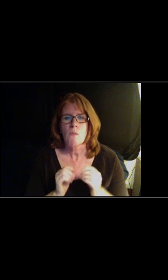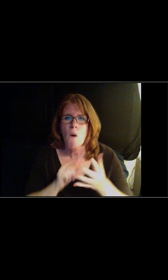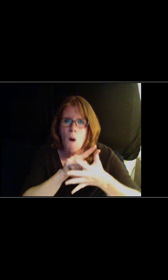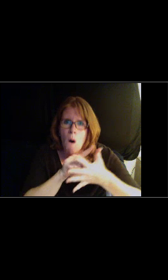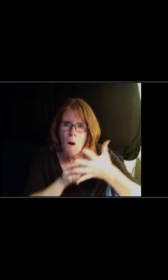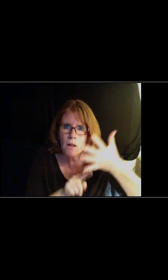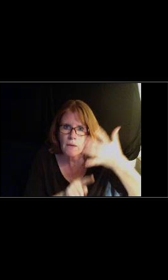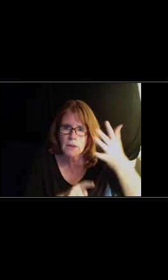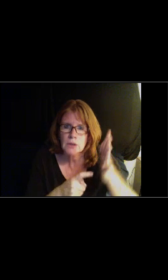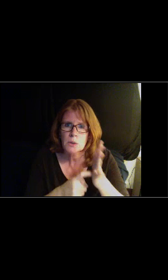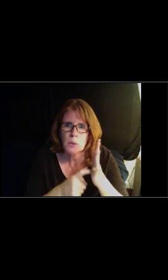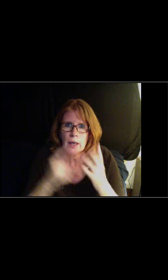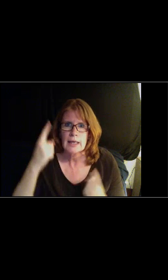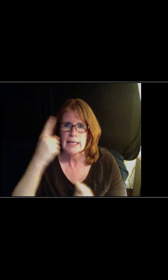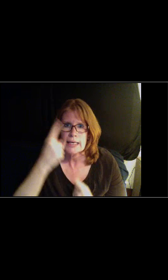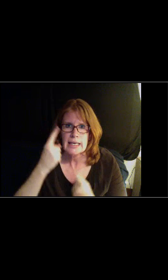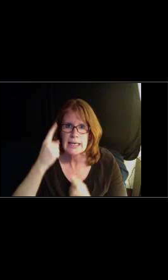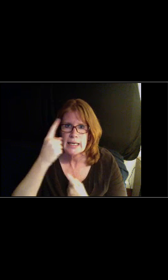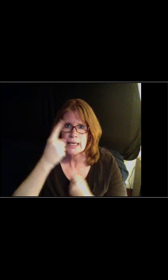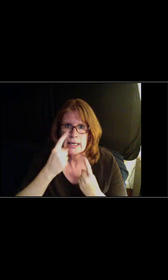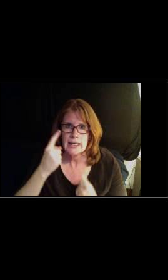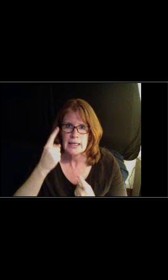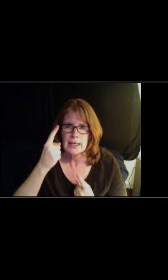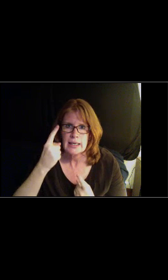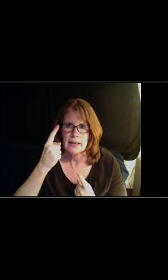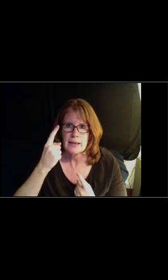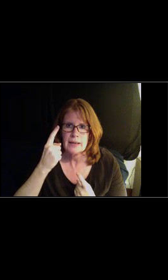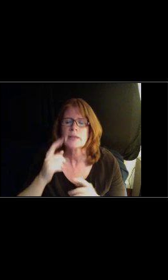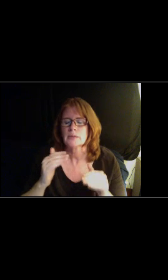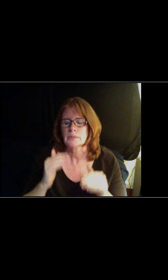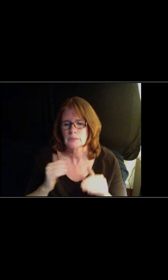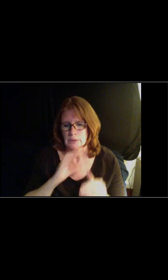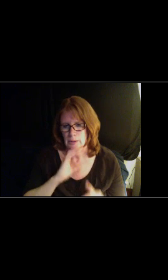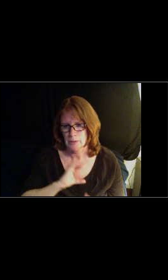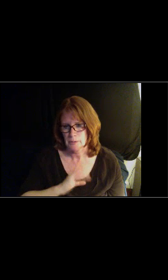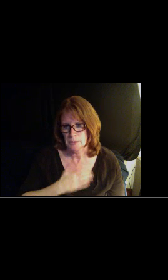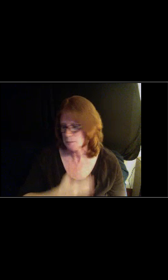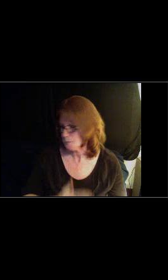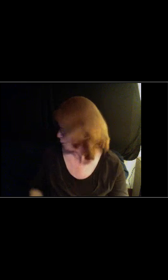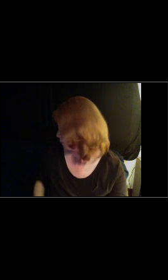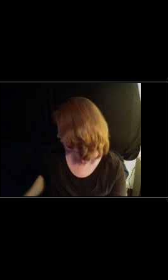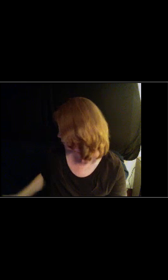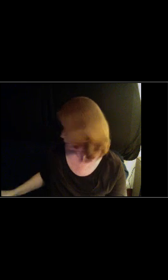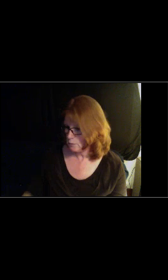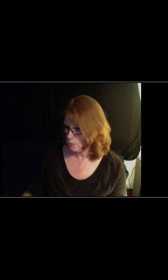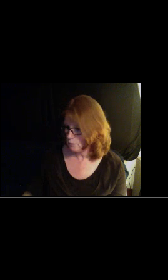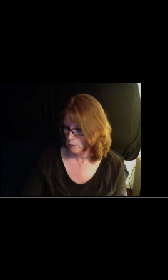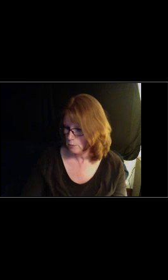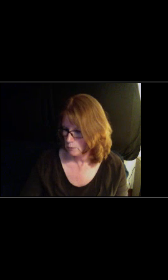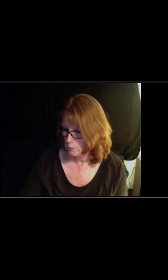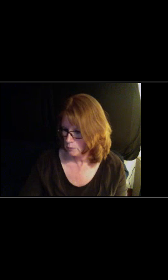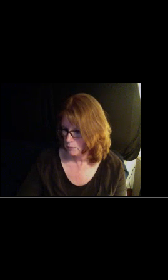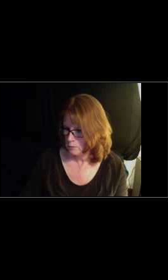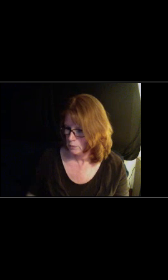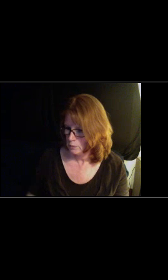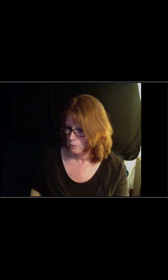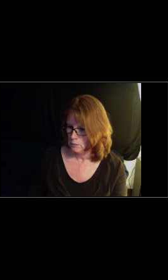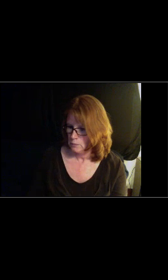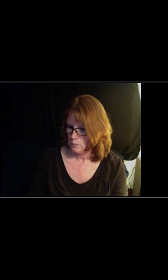at the responsibilities and the responsibilities of all these individuals. So all of these pieces here in normative ethics